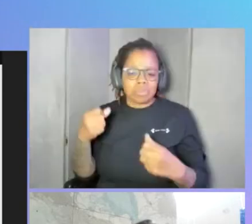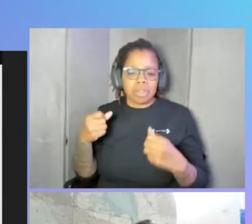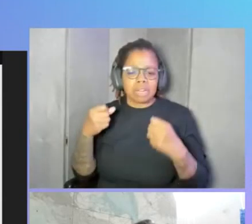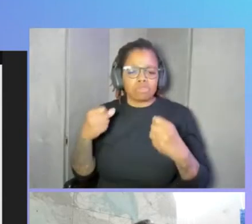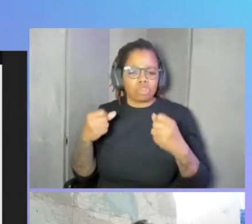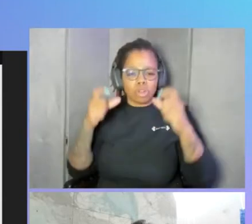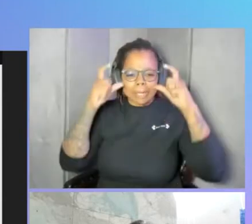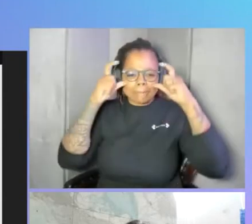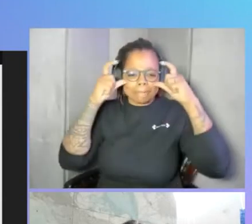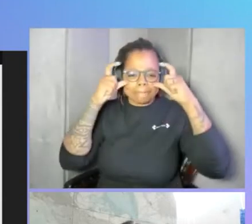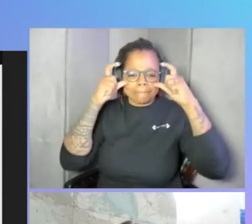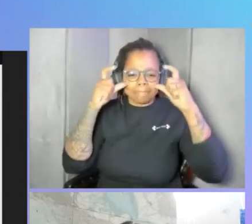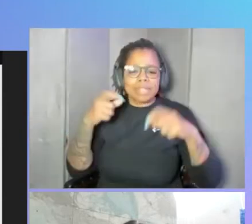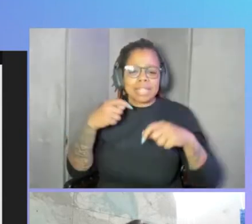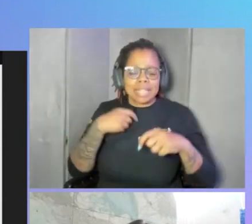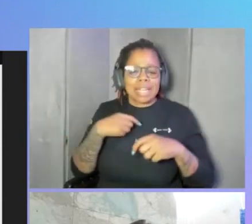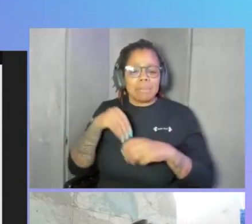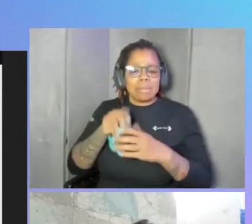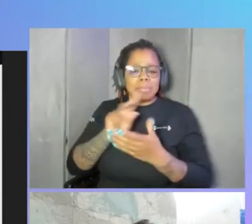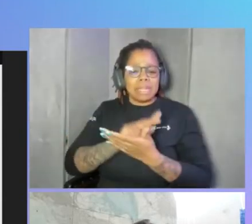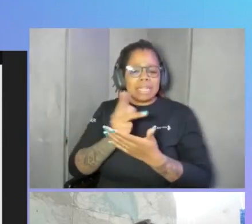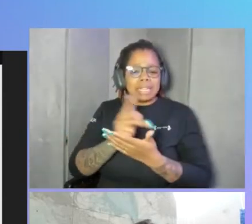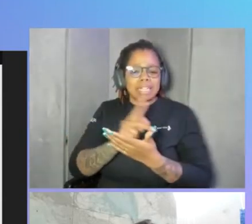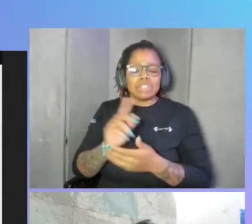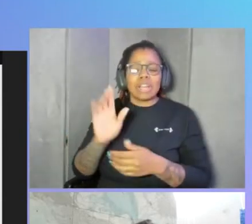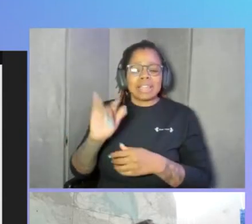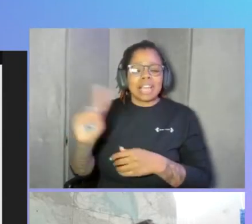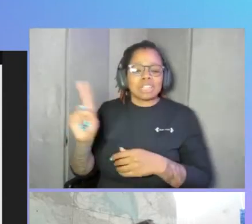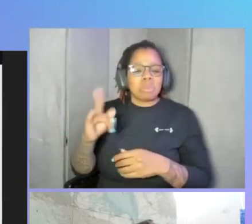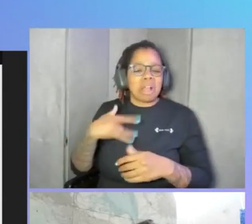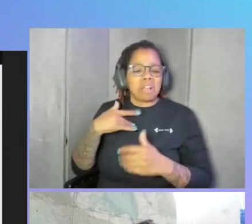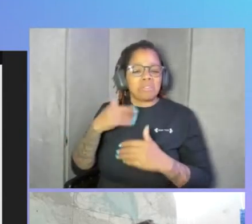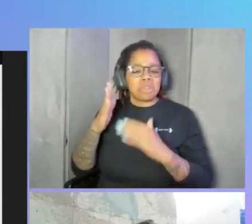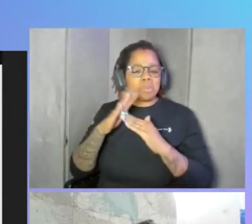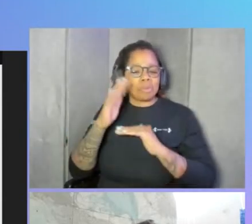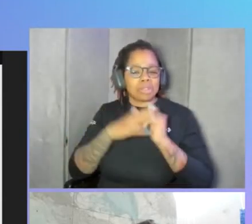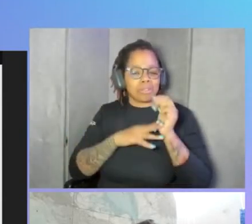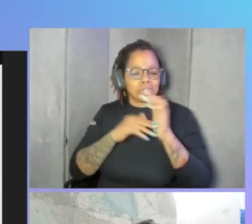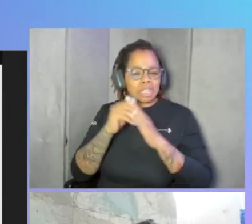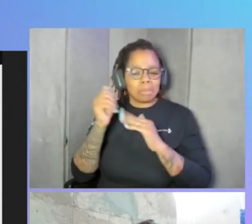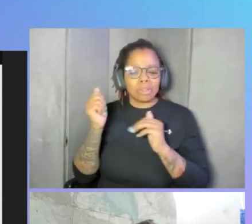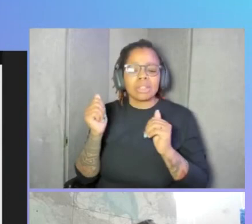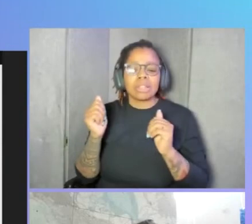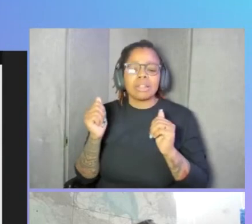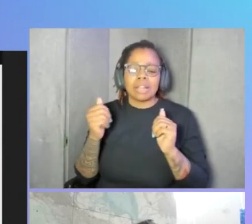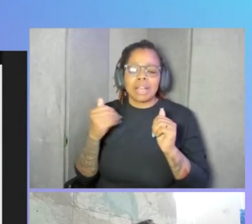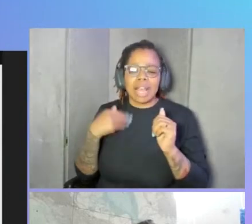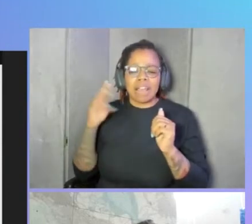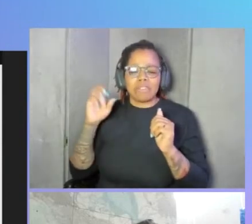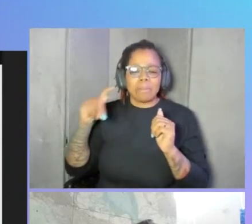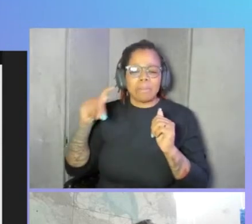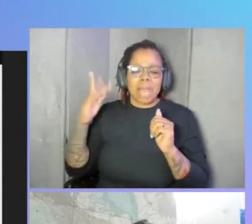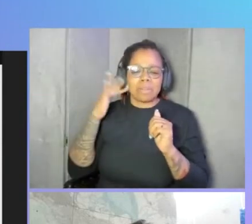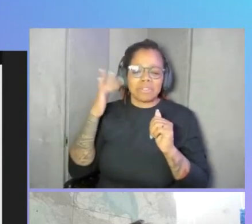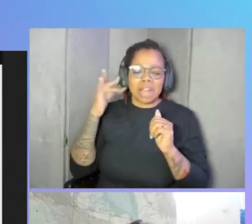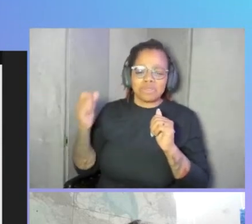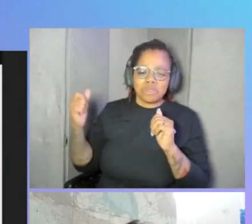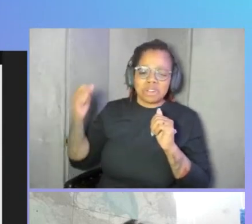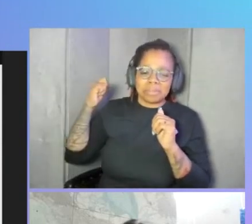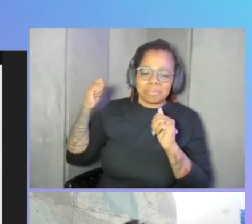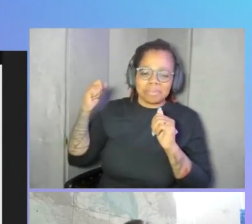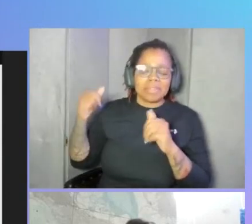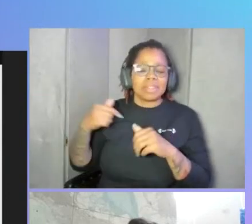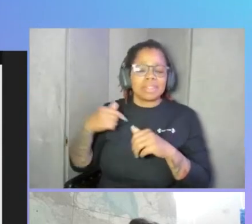bifocals, and I'm in my kitchen, which is where I'm the most comfortable, with the map of California behind me, and I'm wearing